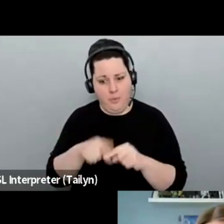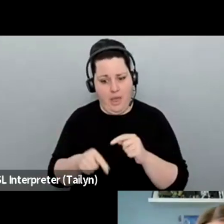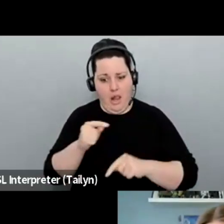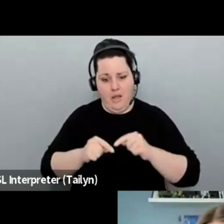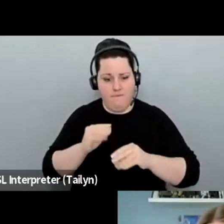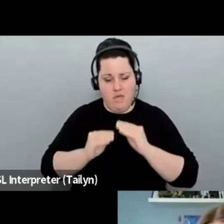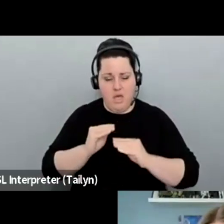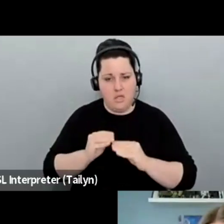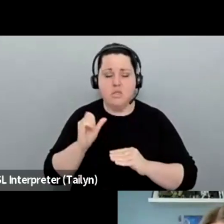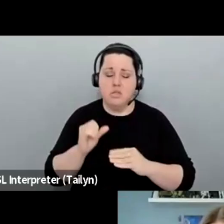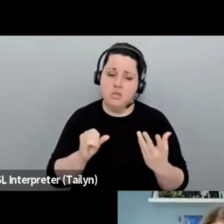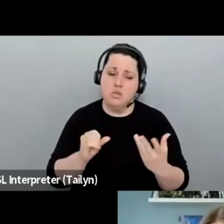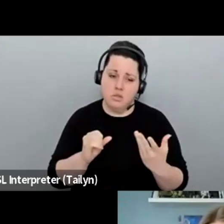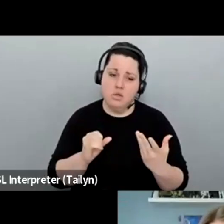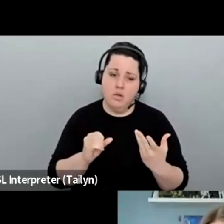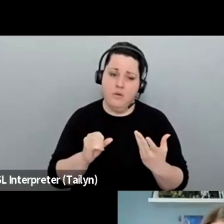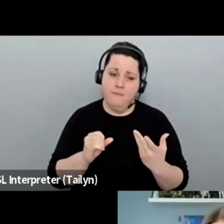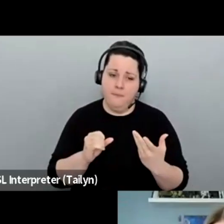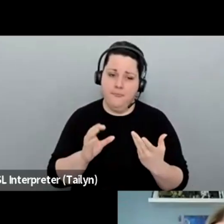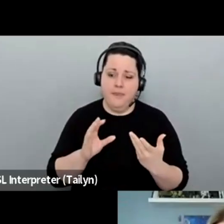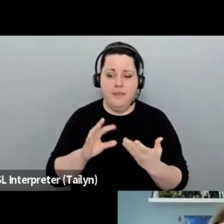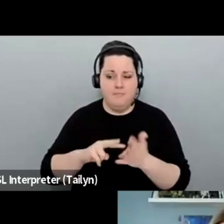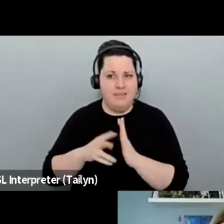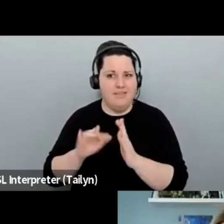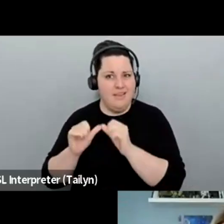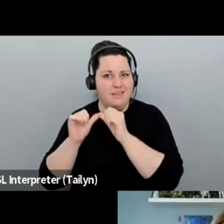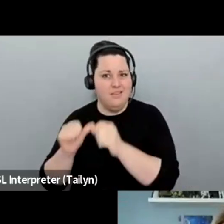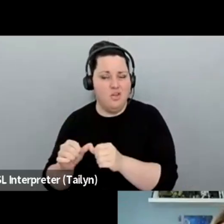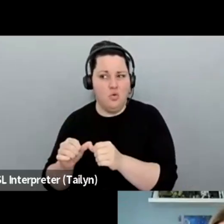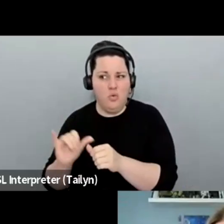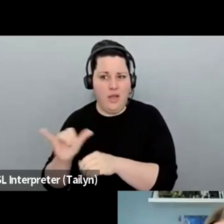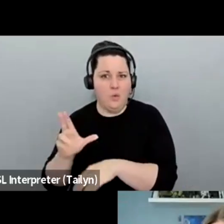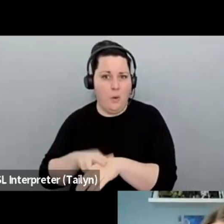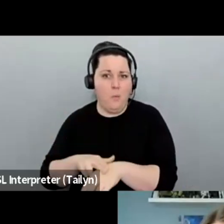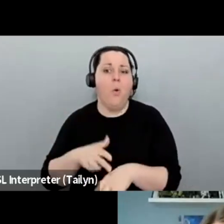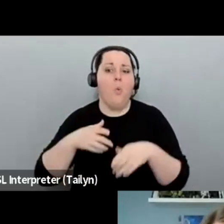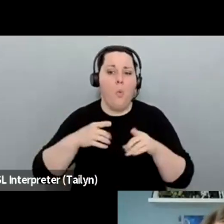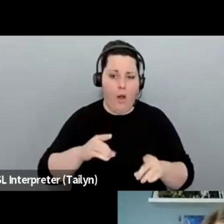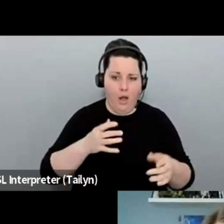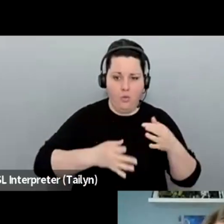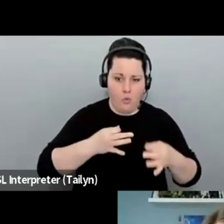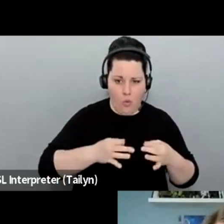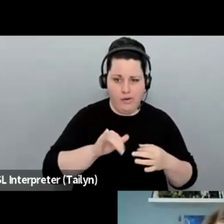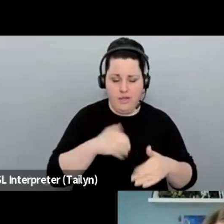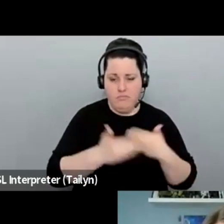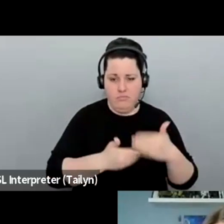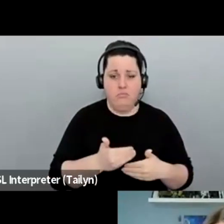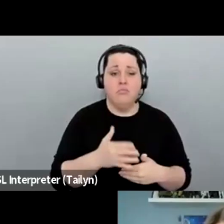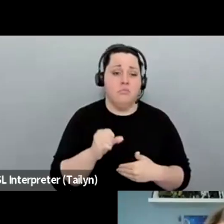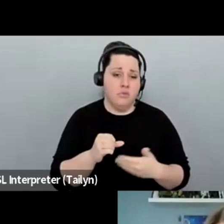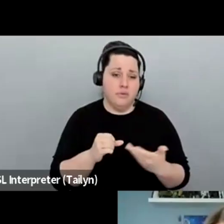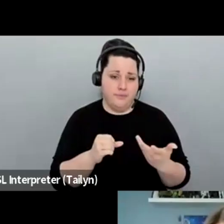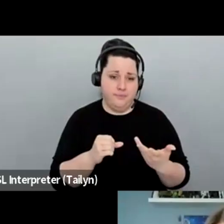so it allows things to continue pretty much like business as usual while the decision plays out. So I've already followed like maybe